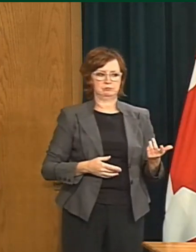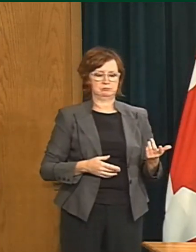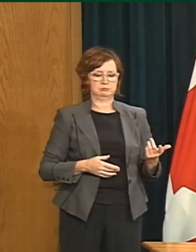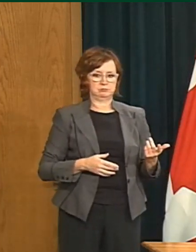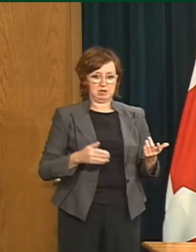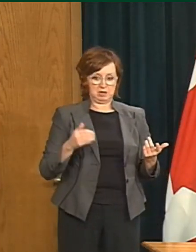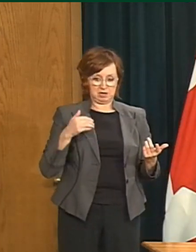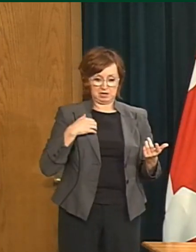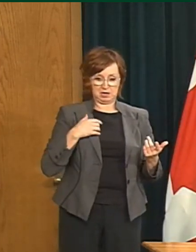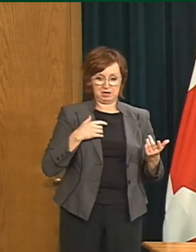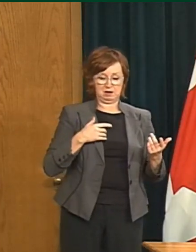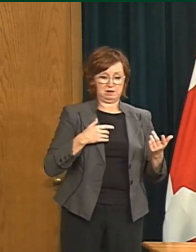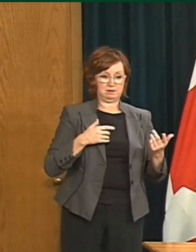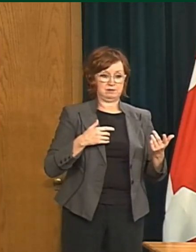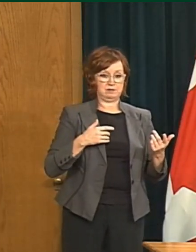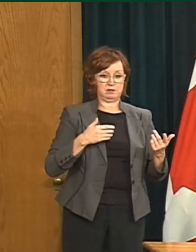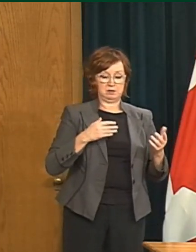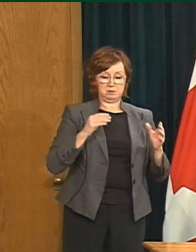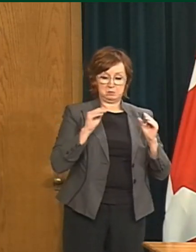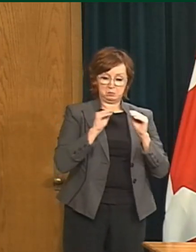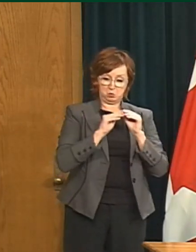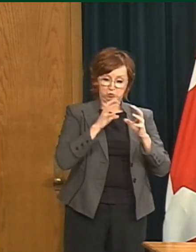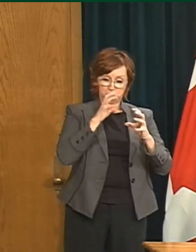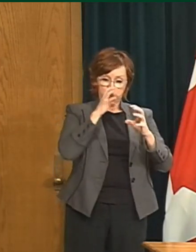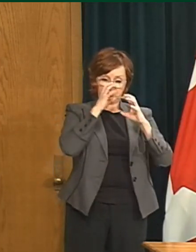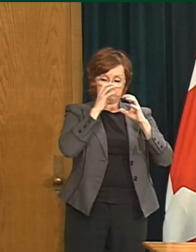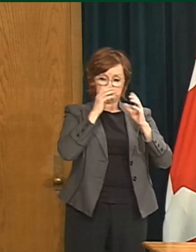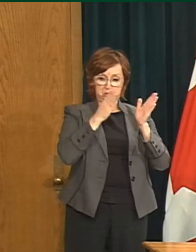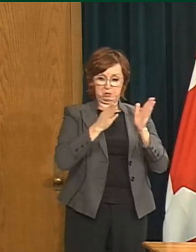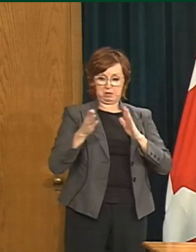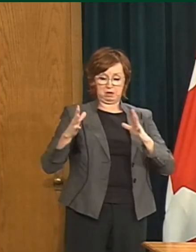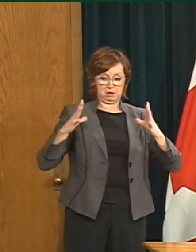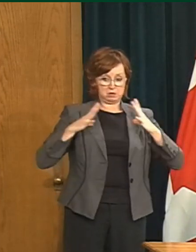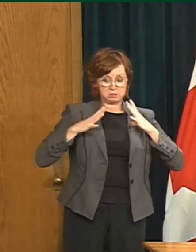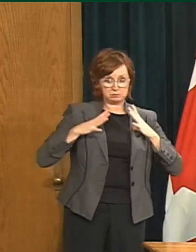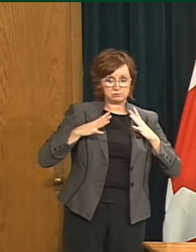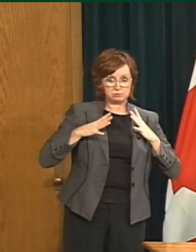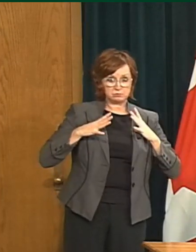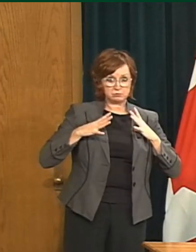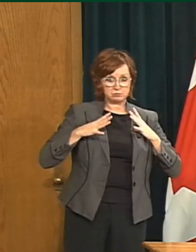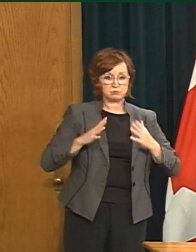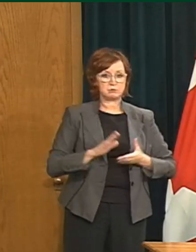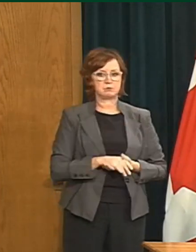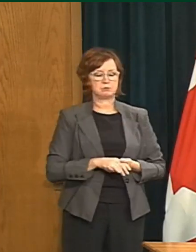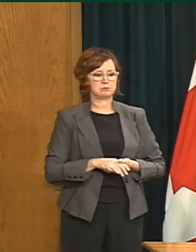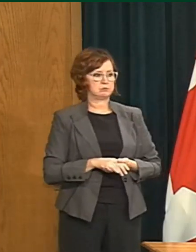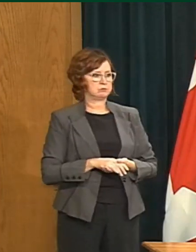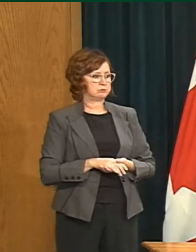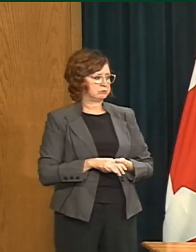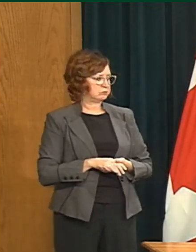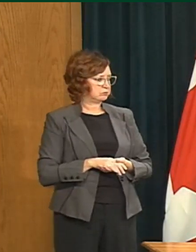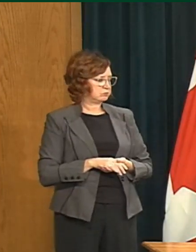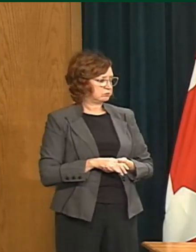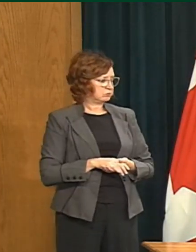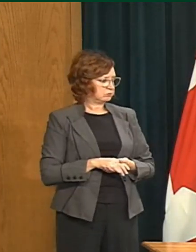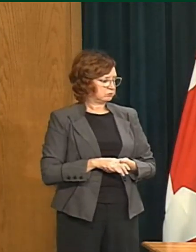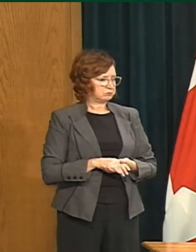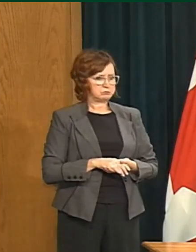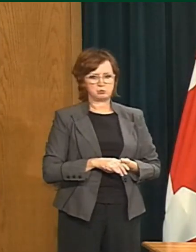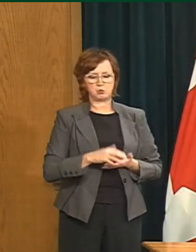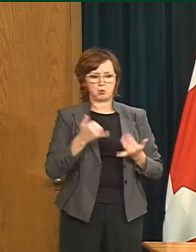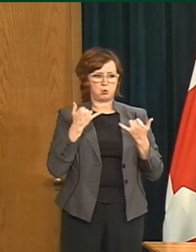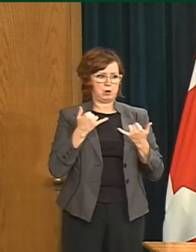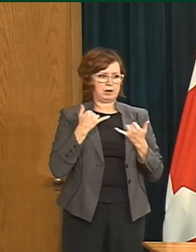restrictive measures you might be considering and when they may or may not be implemented? Right, not looking at additional